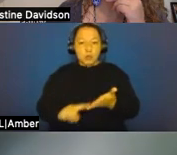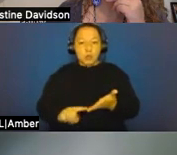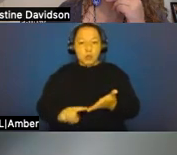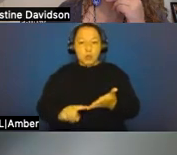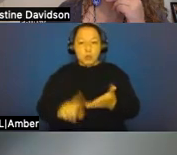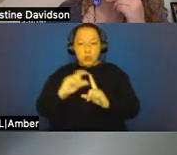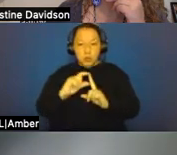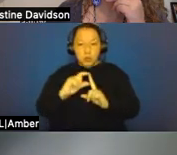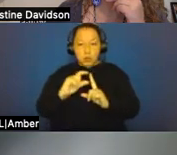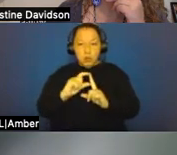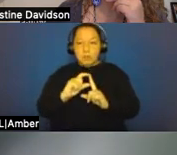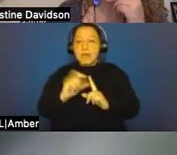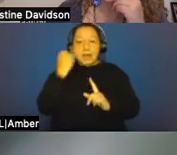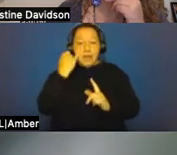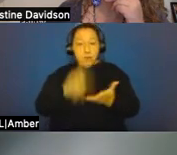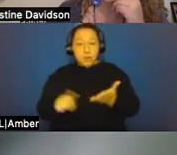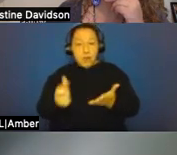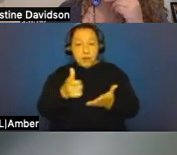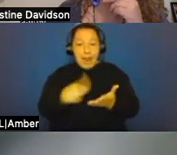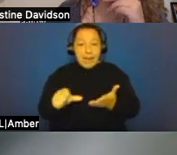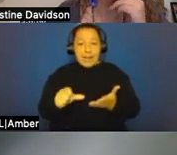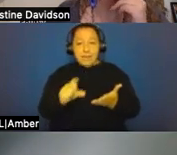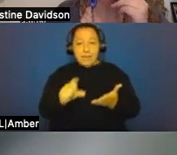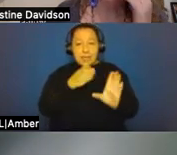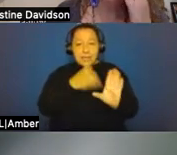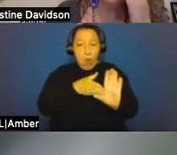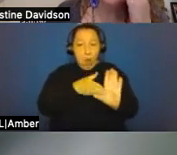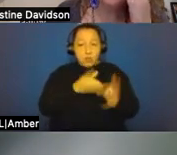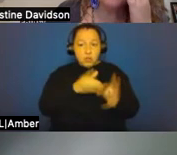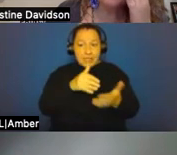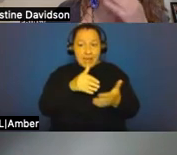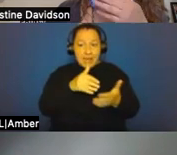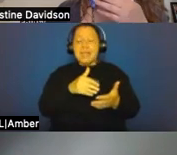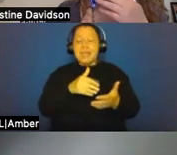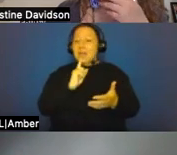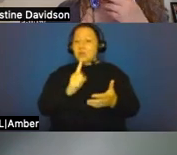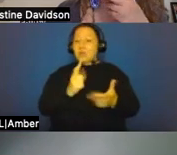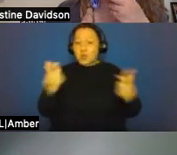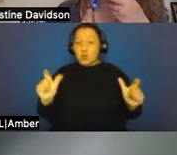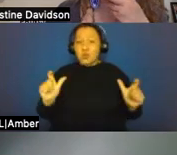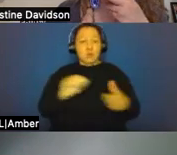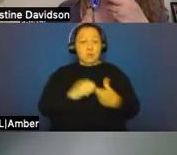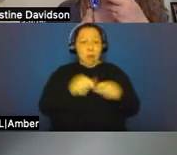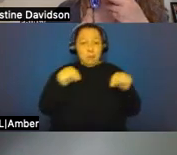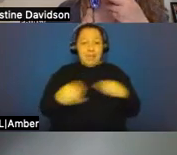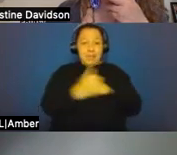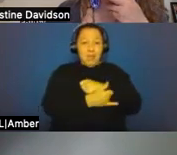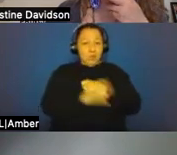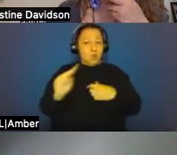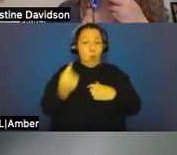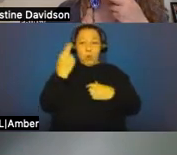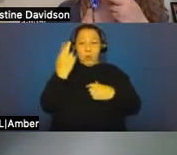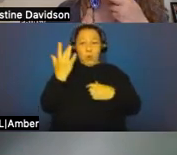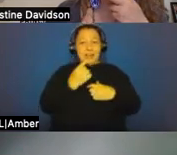of the psychology studies that have been done behind why that is, it's like a mass epidemic in this country. That's the only reason I said that like sex and porn